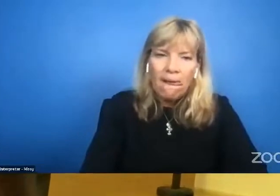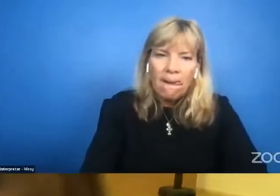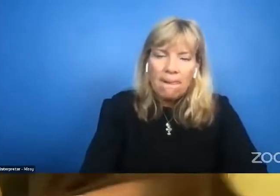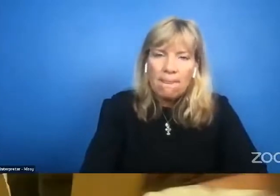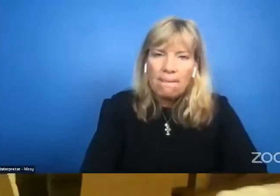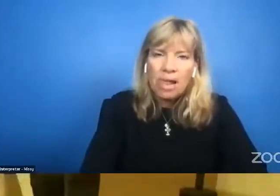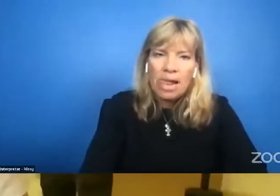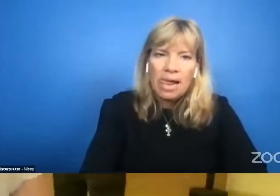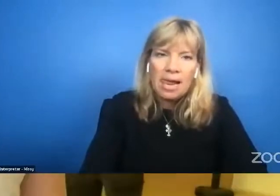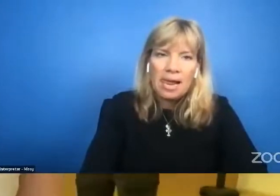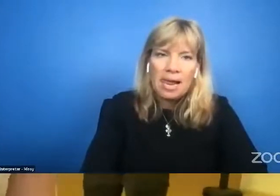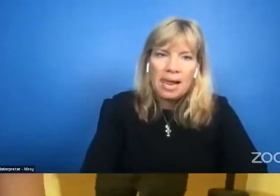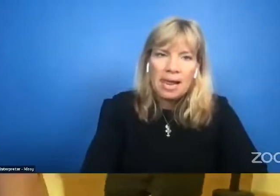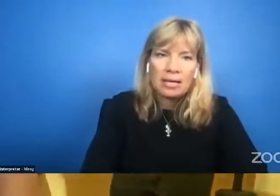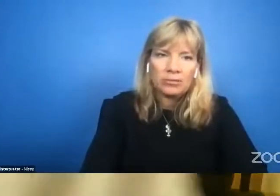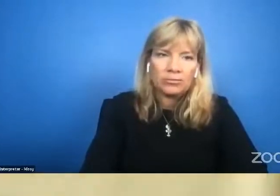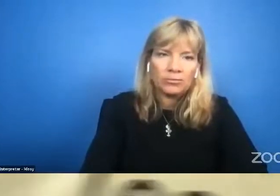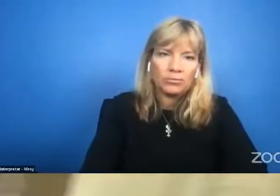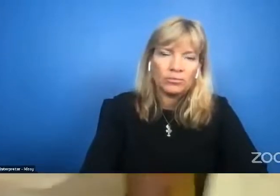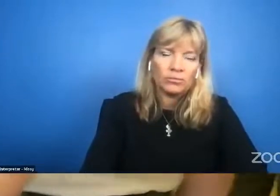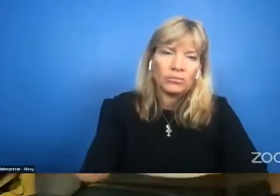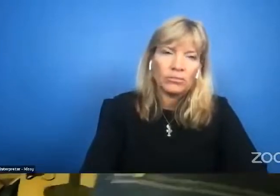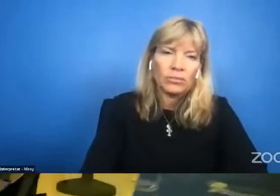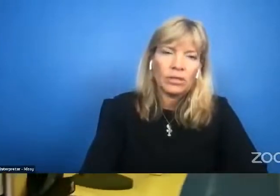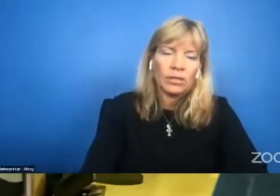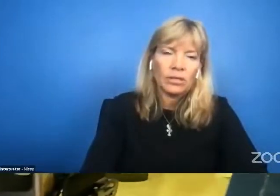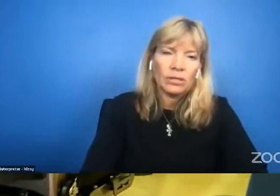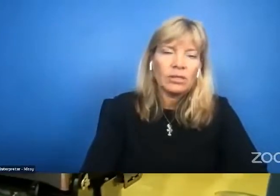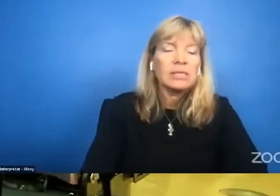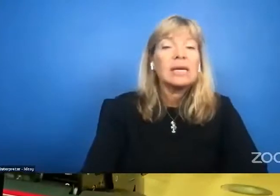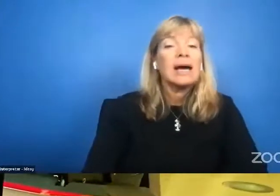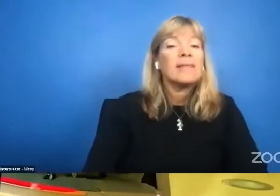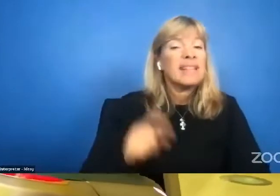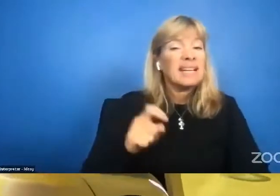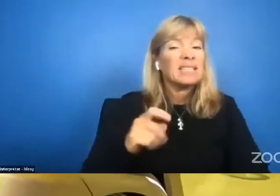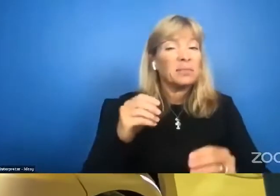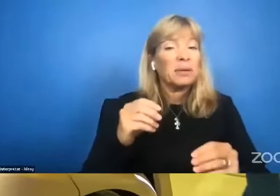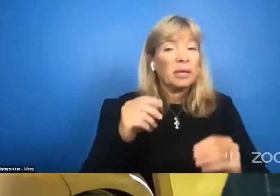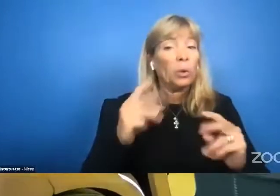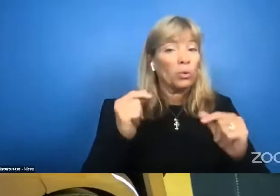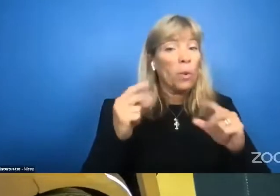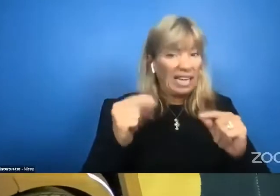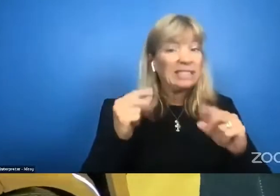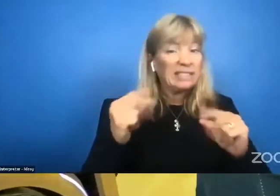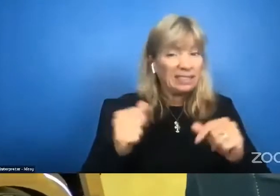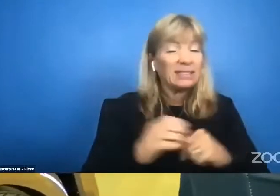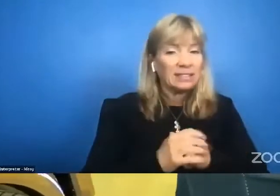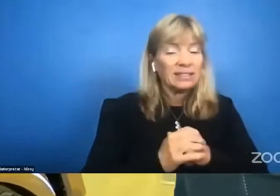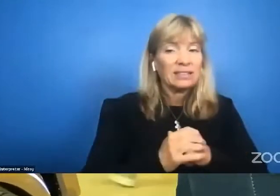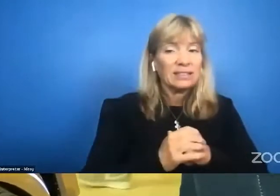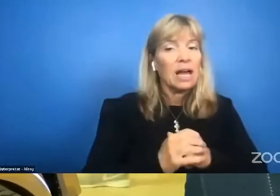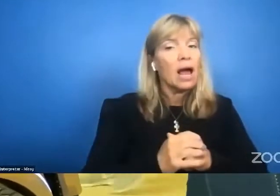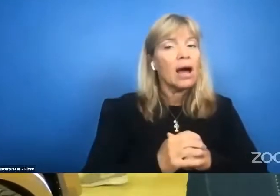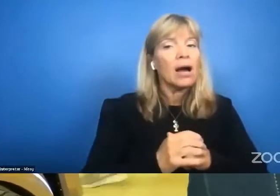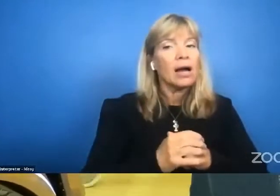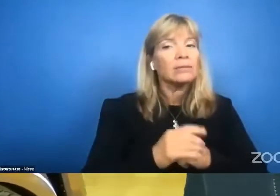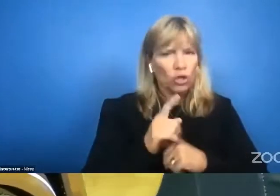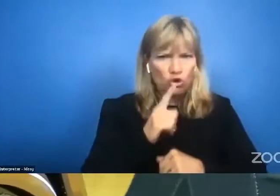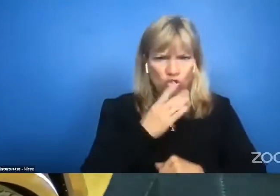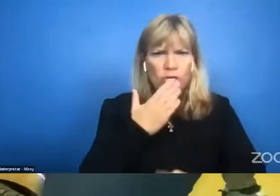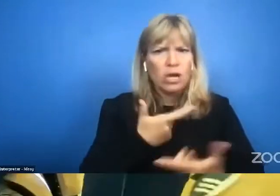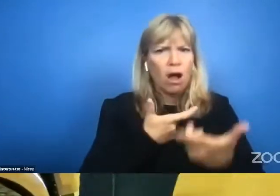Now it's got to go. This has got to be quicker. It's a confident start, or just a little